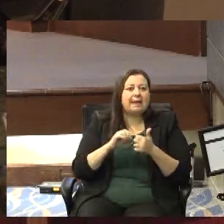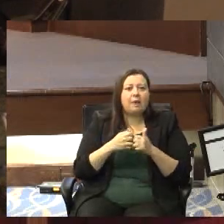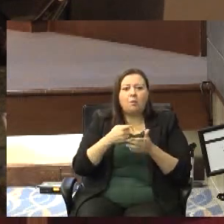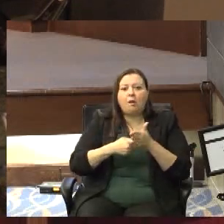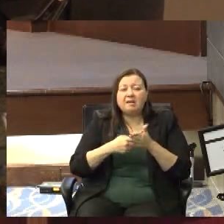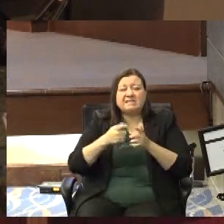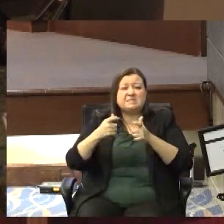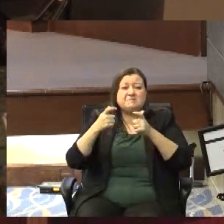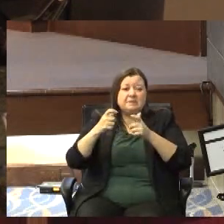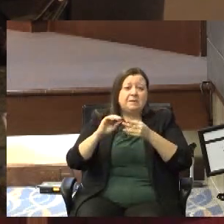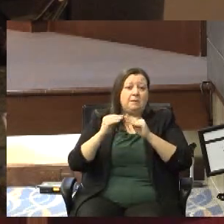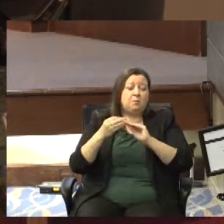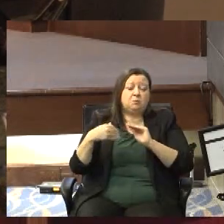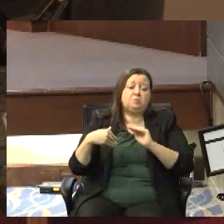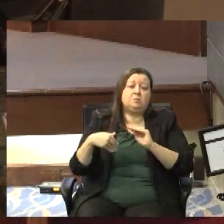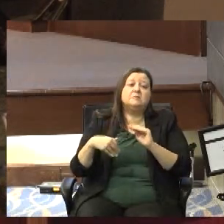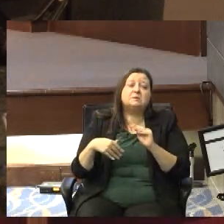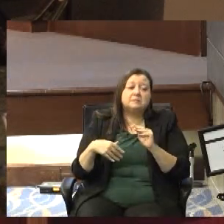big numbers.